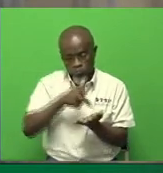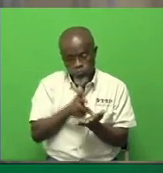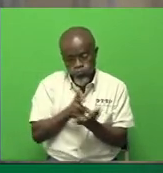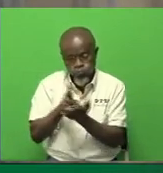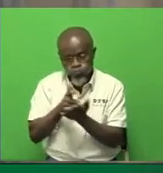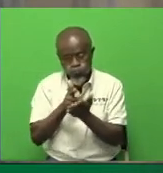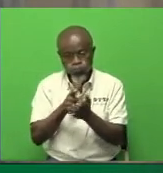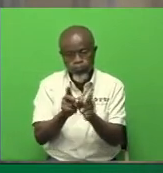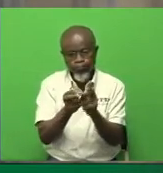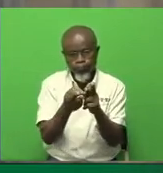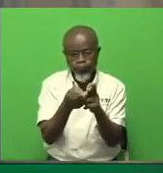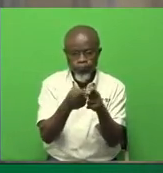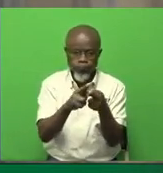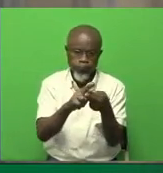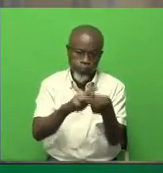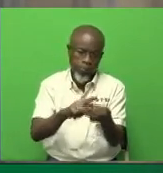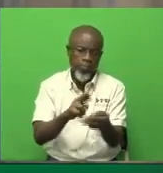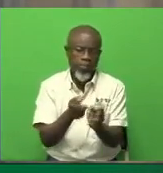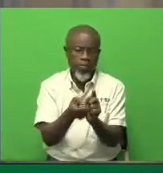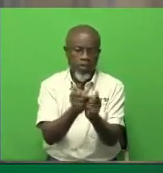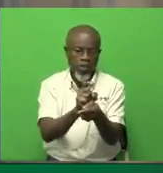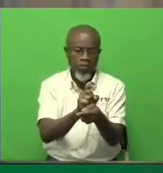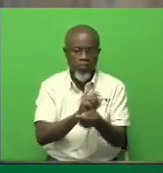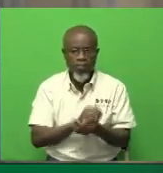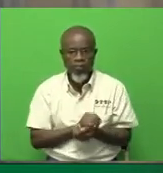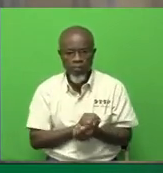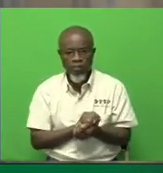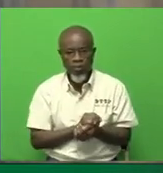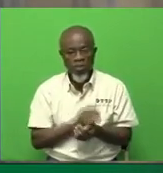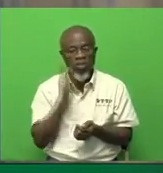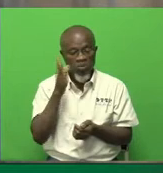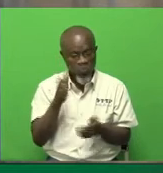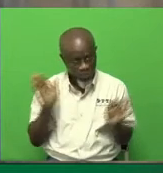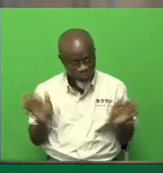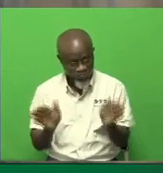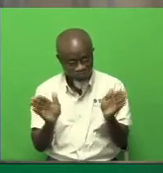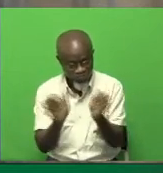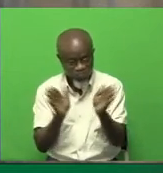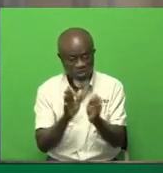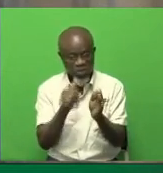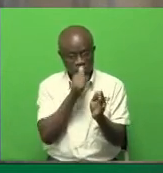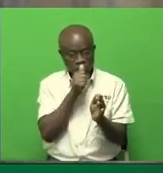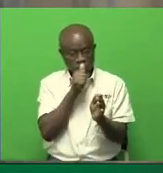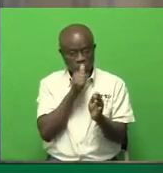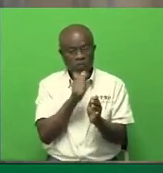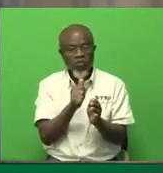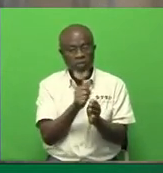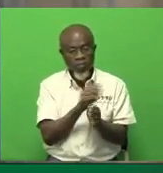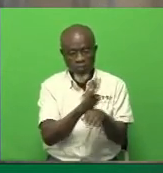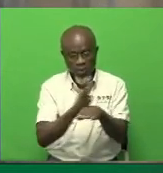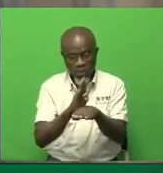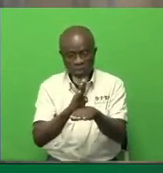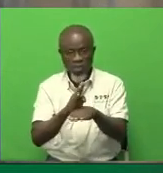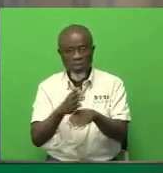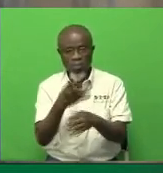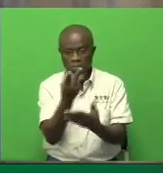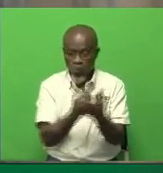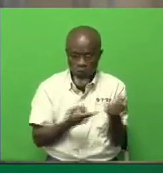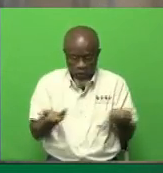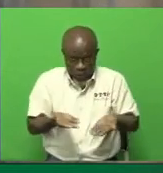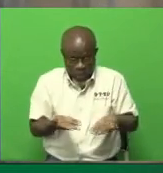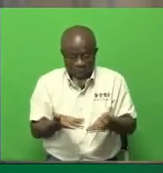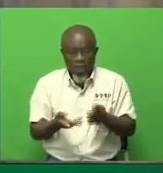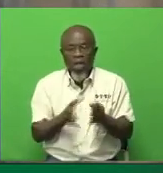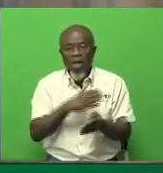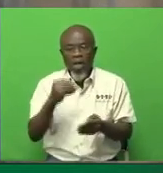30 engines will mobilize and engage the private sector both local and International and the implementation